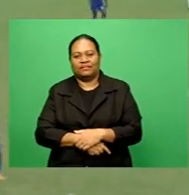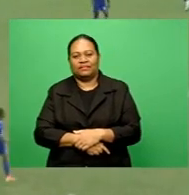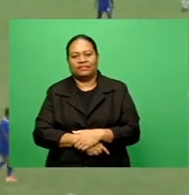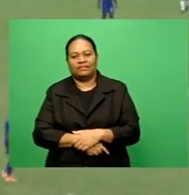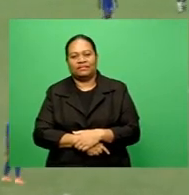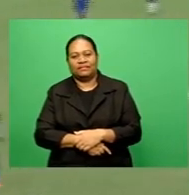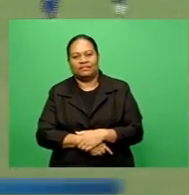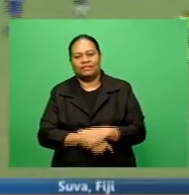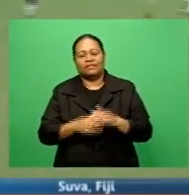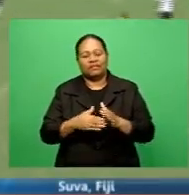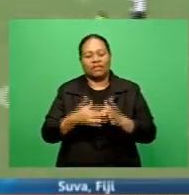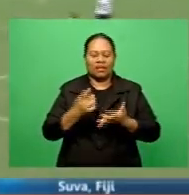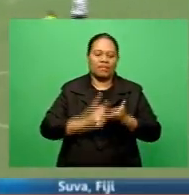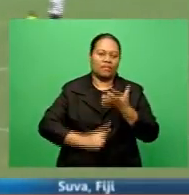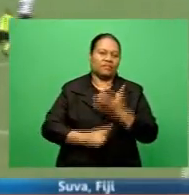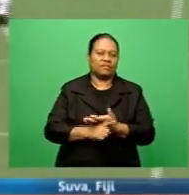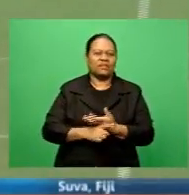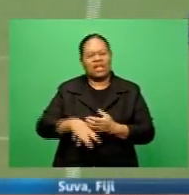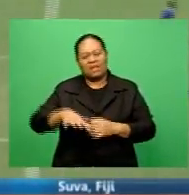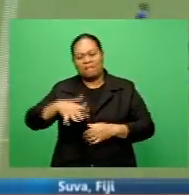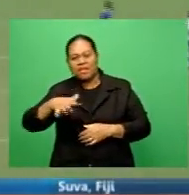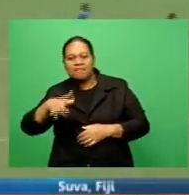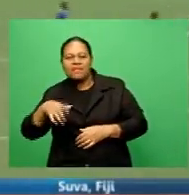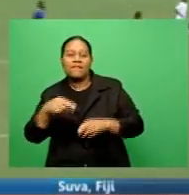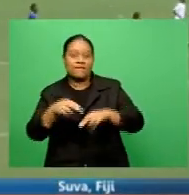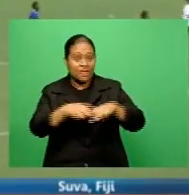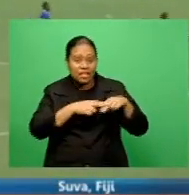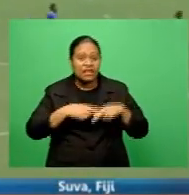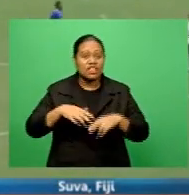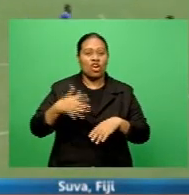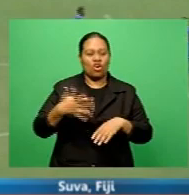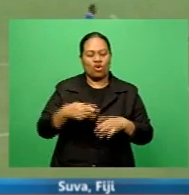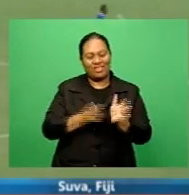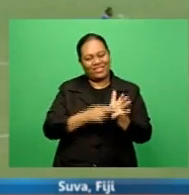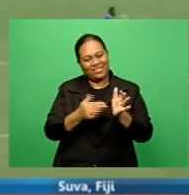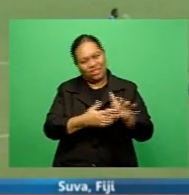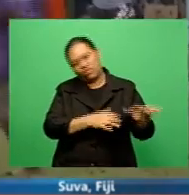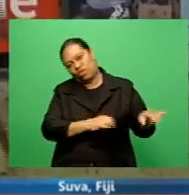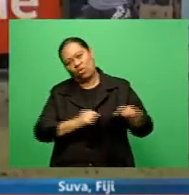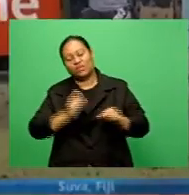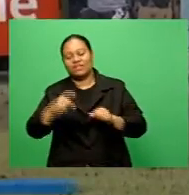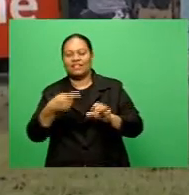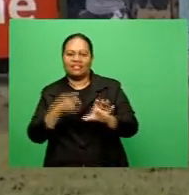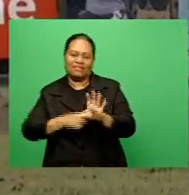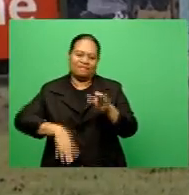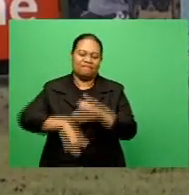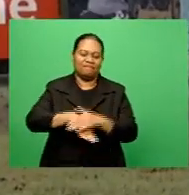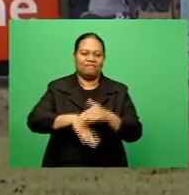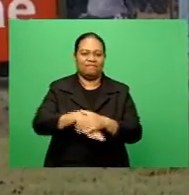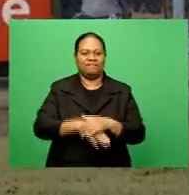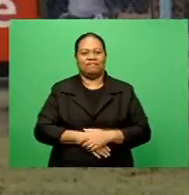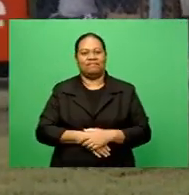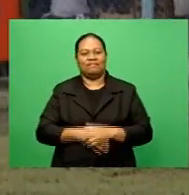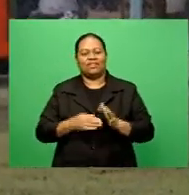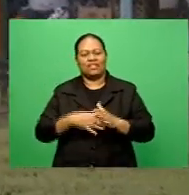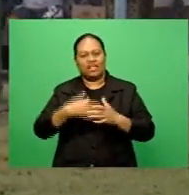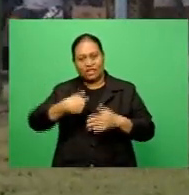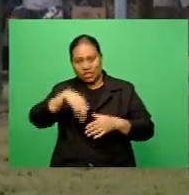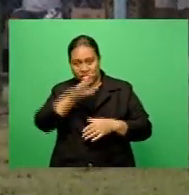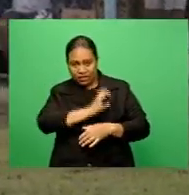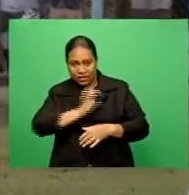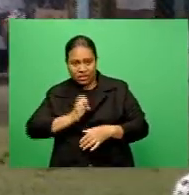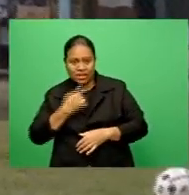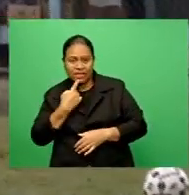It will come down to either Fiji or New Zealand to host the 2020 World Cup qualifier. Chief Executive